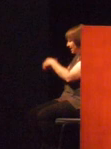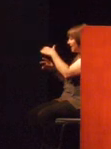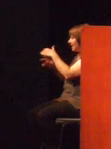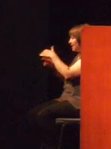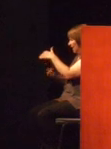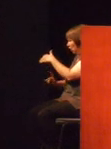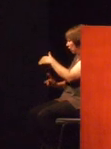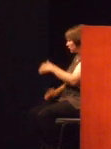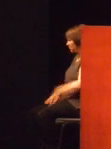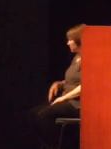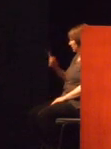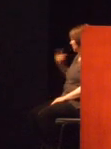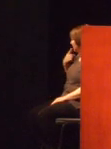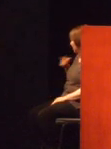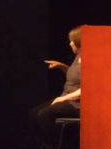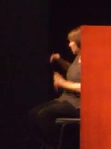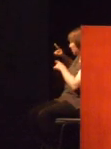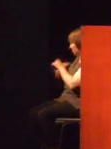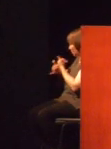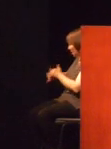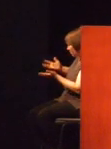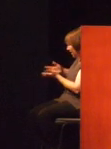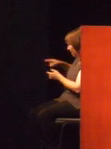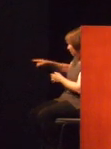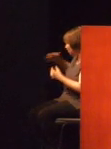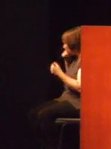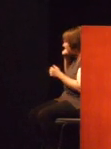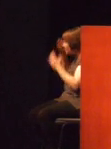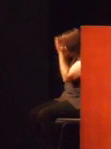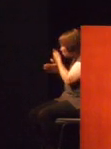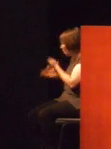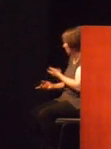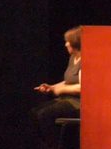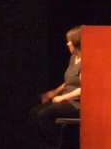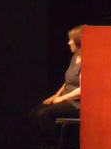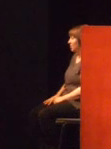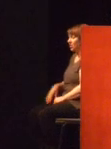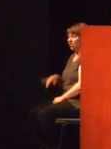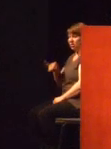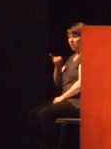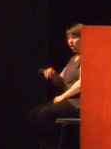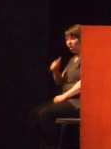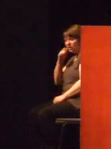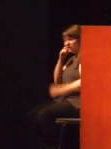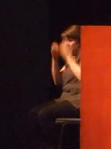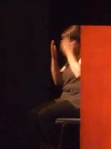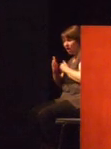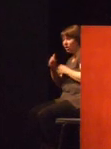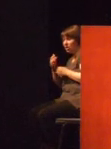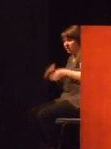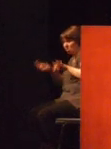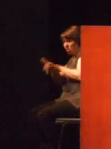can't play here, your skin is too dark. And it was that for her was her contact, like, oh, skin color matters and I have the wrong one?